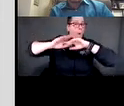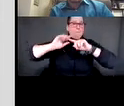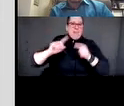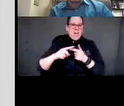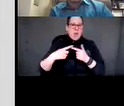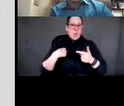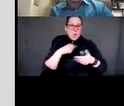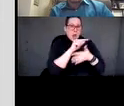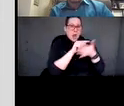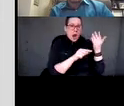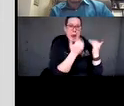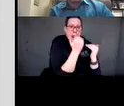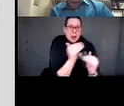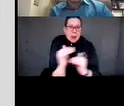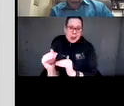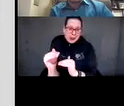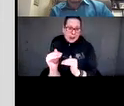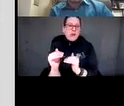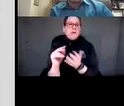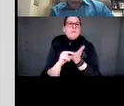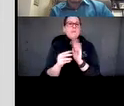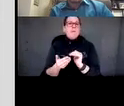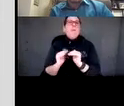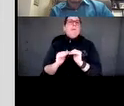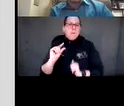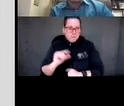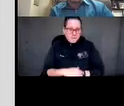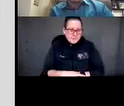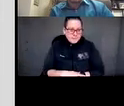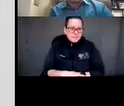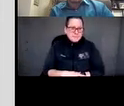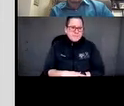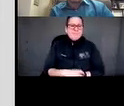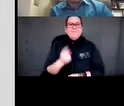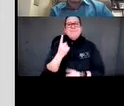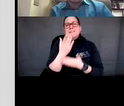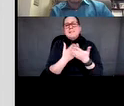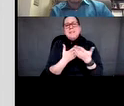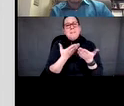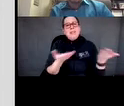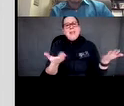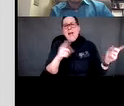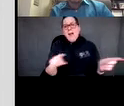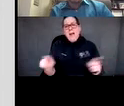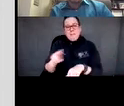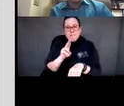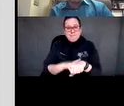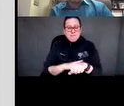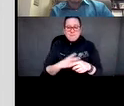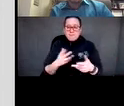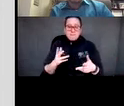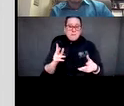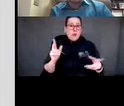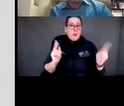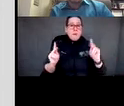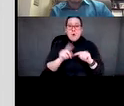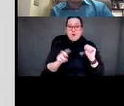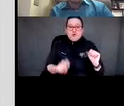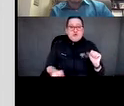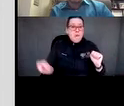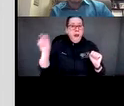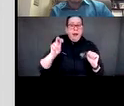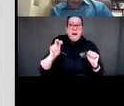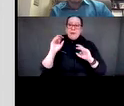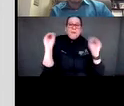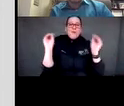other austerity measures that we mentioned. Some things happened naturally, of course. People weren't able to travel.